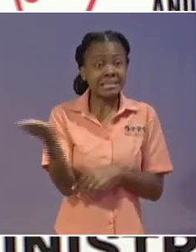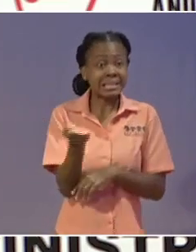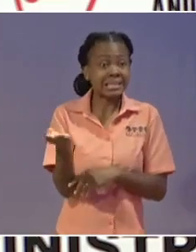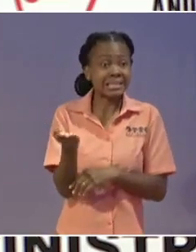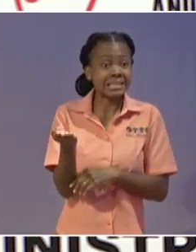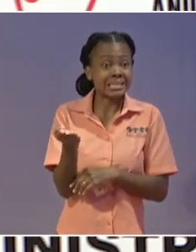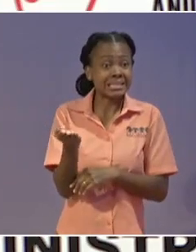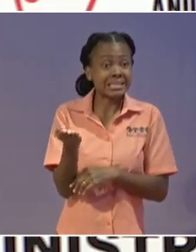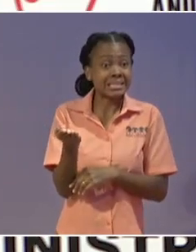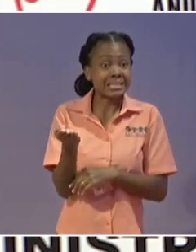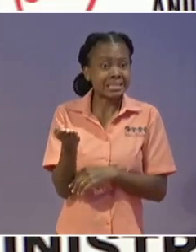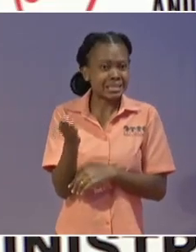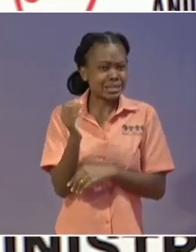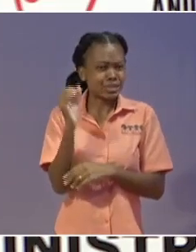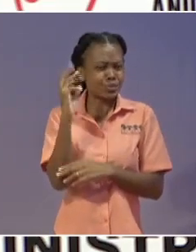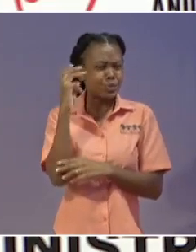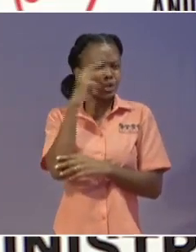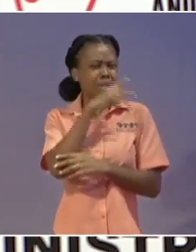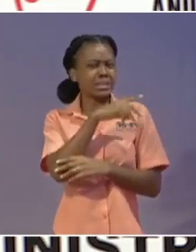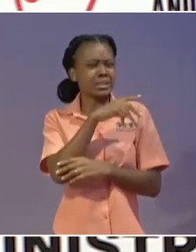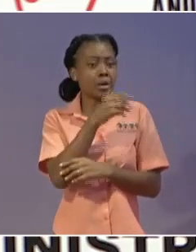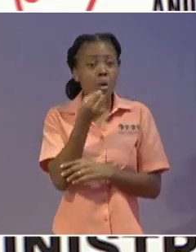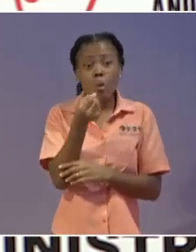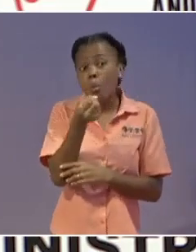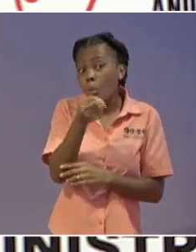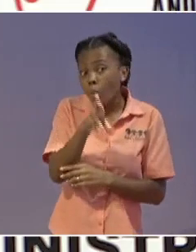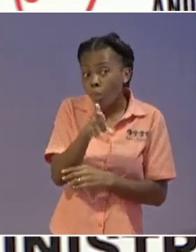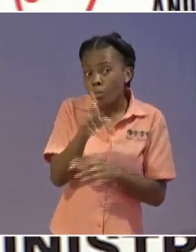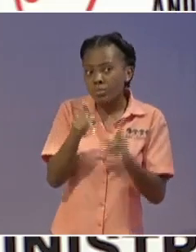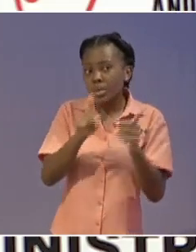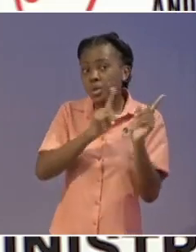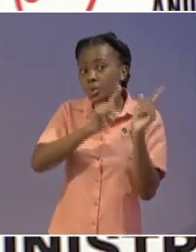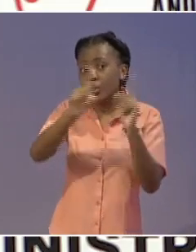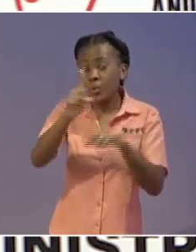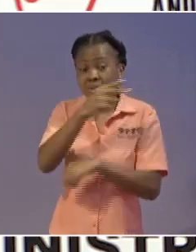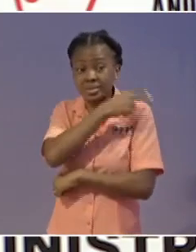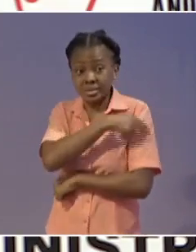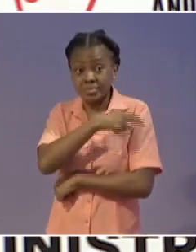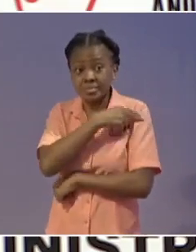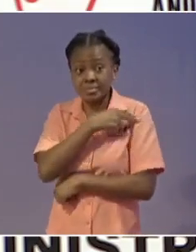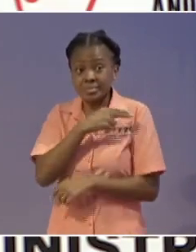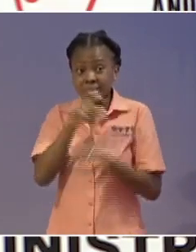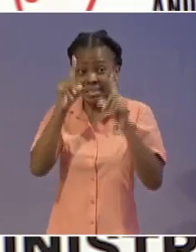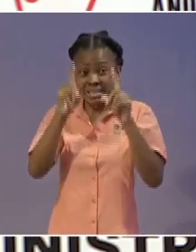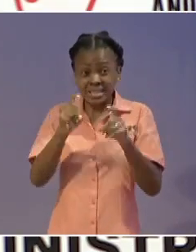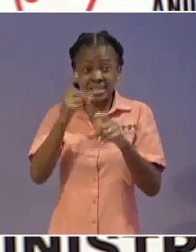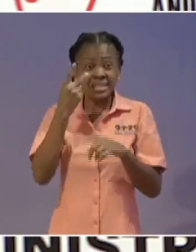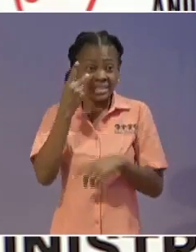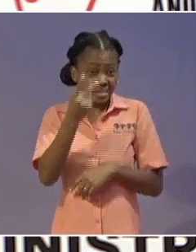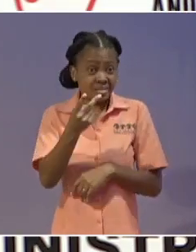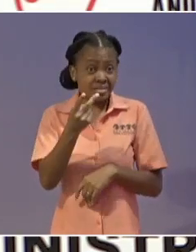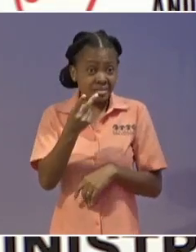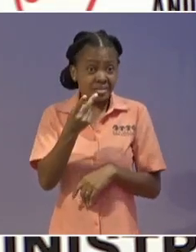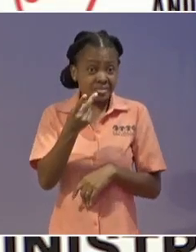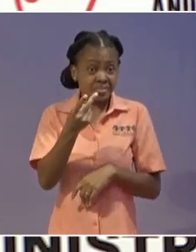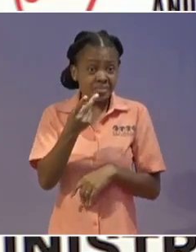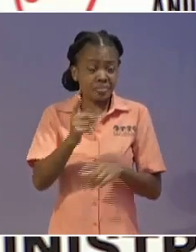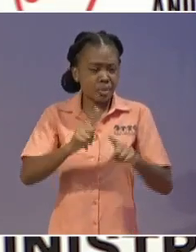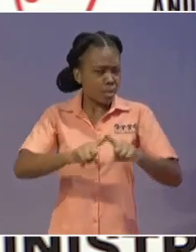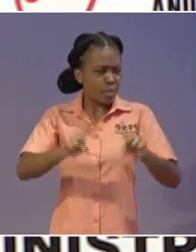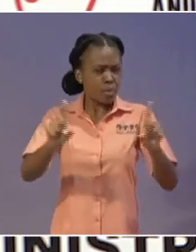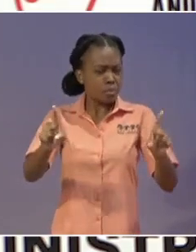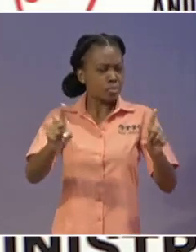post-vaccination, and basically clinical presentations that, as I said, are different from what we thought. And Dr. Paul would have